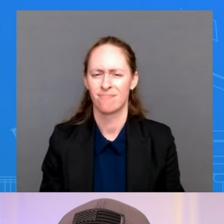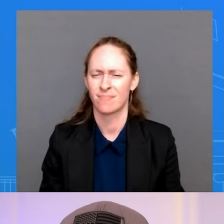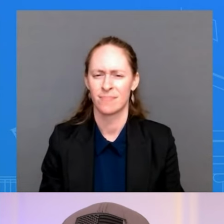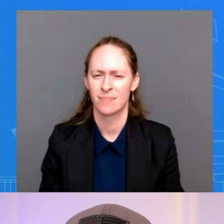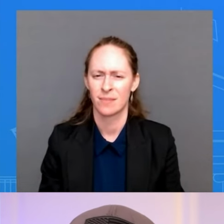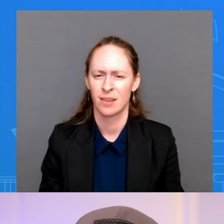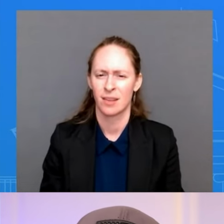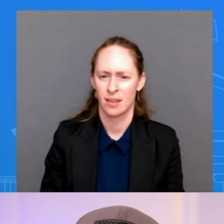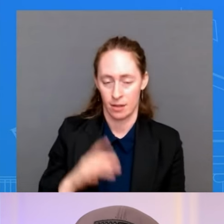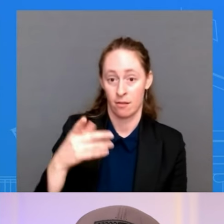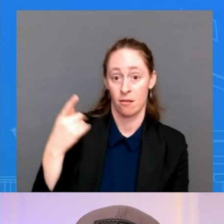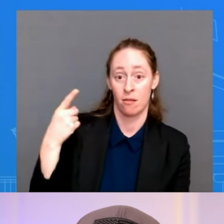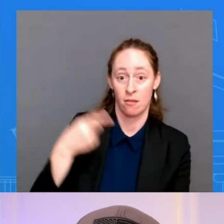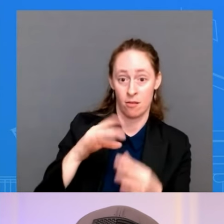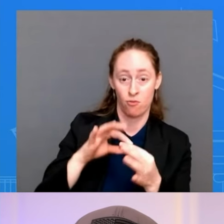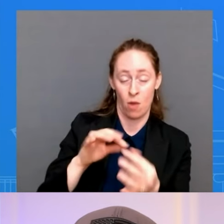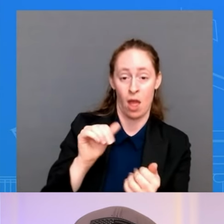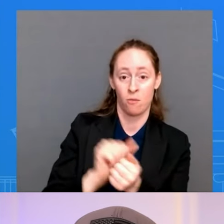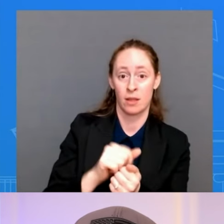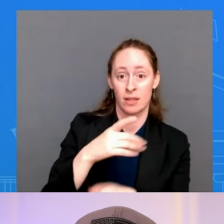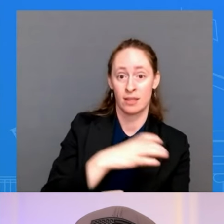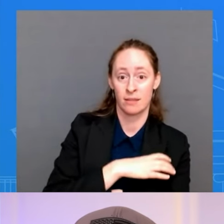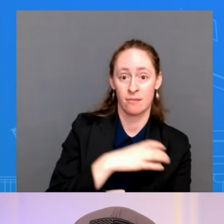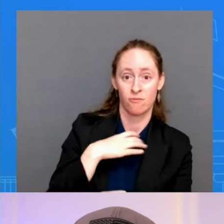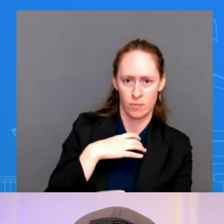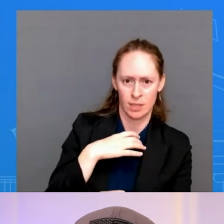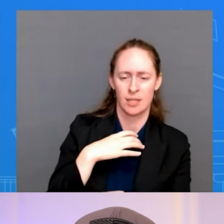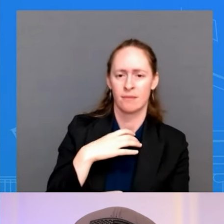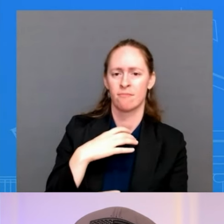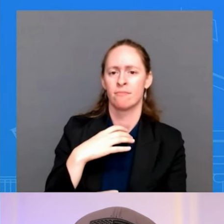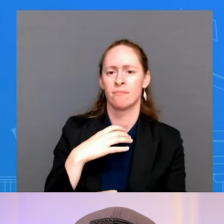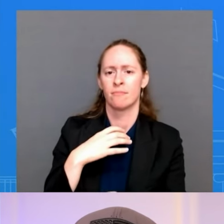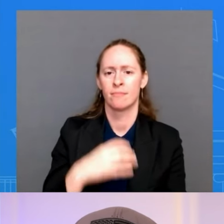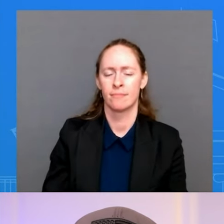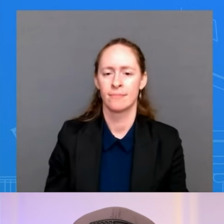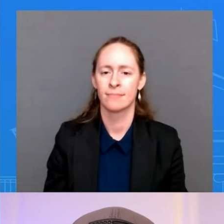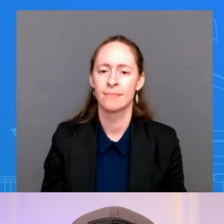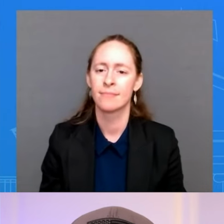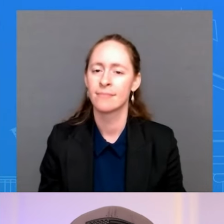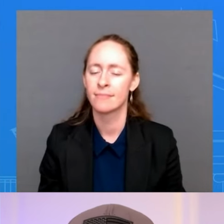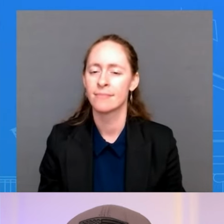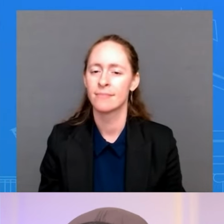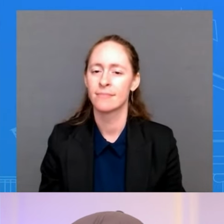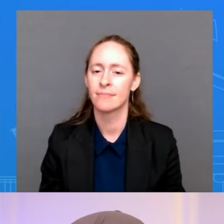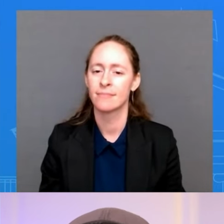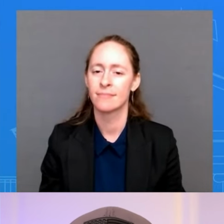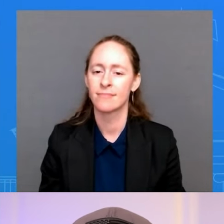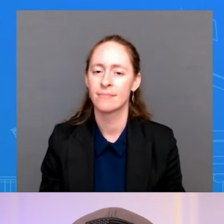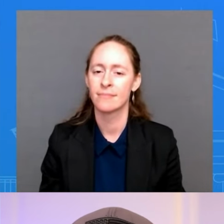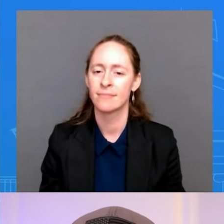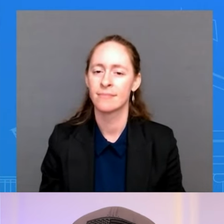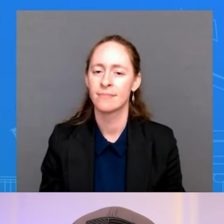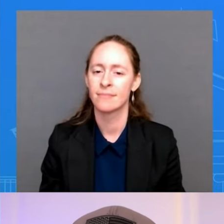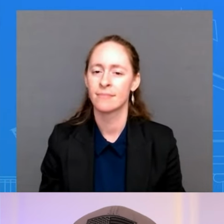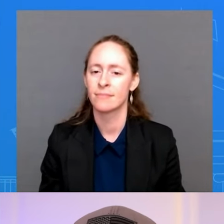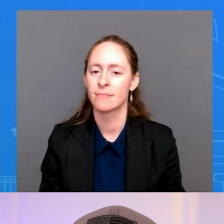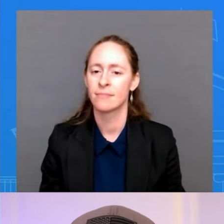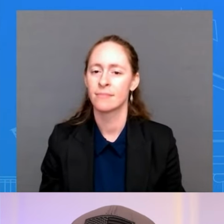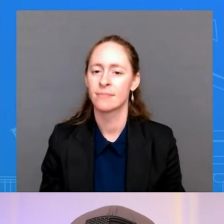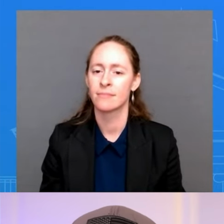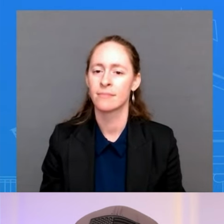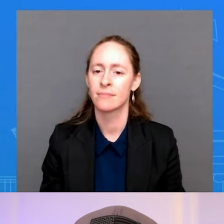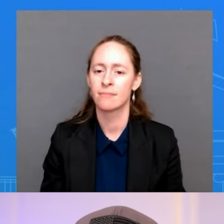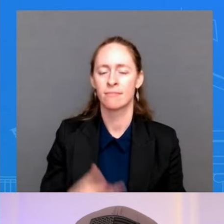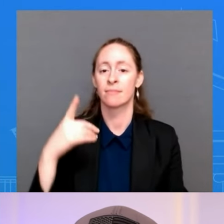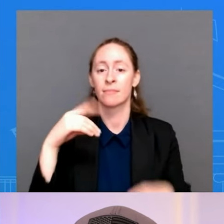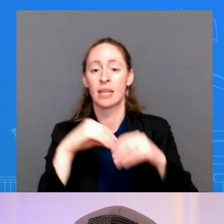heralded as an effective body when you were selling that infrastructure package, is not to be trusted here. I love